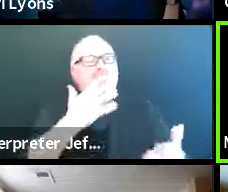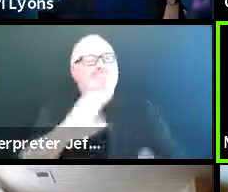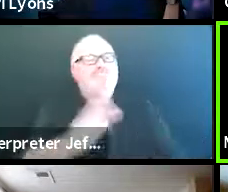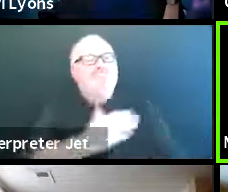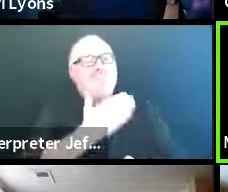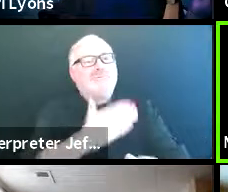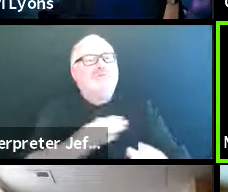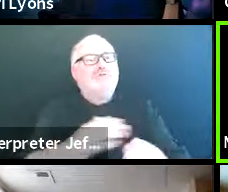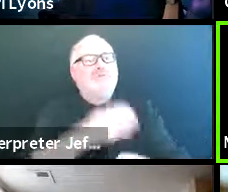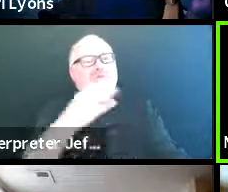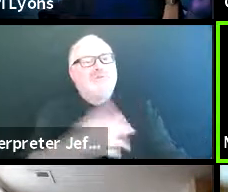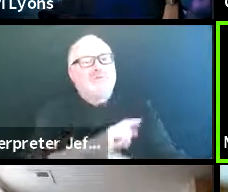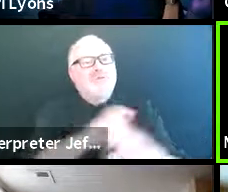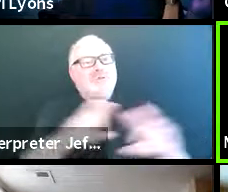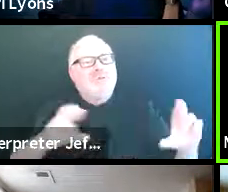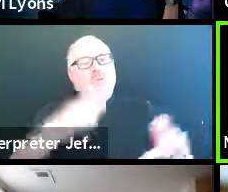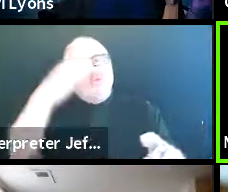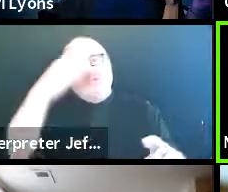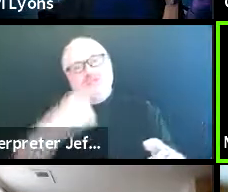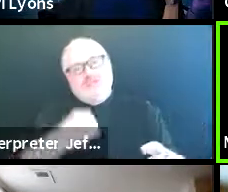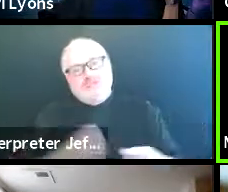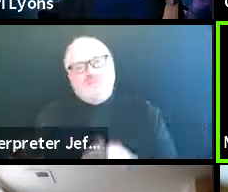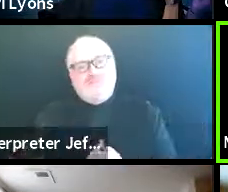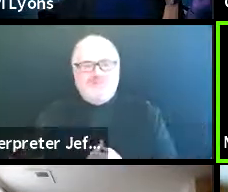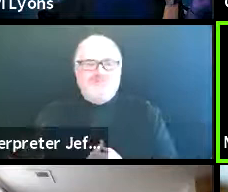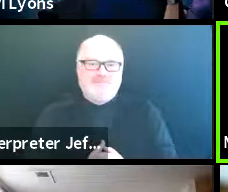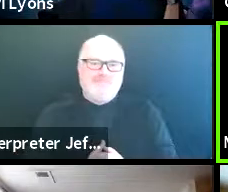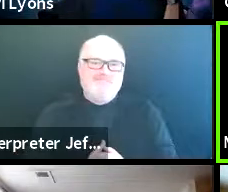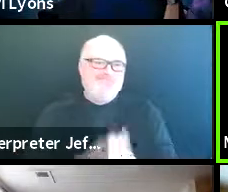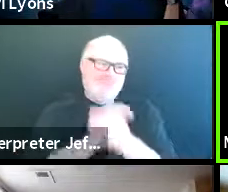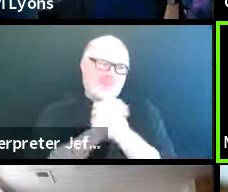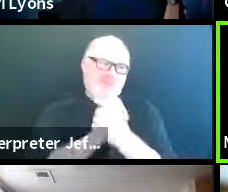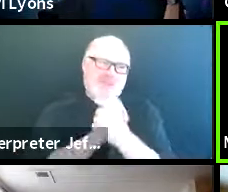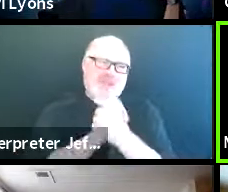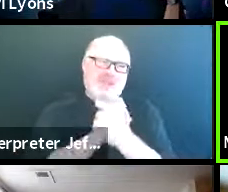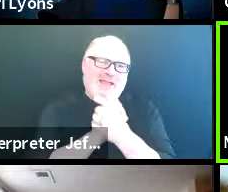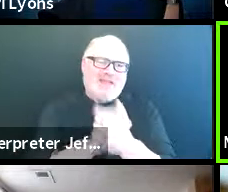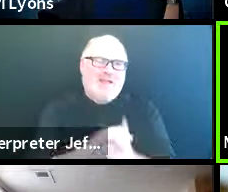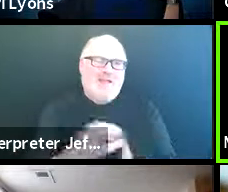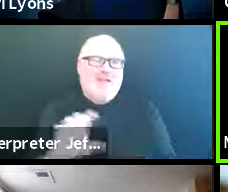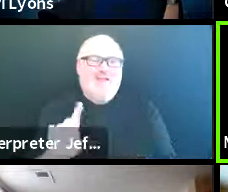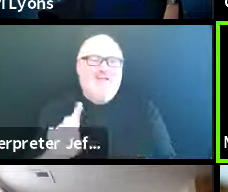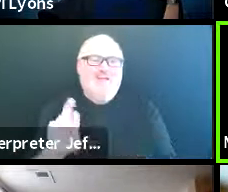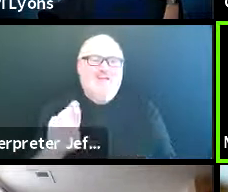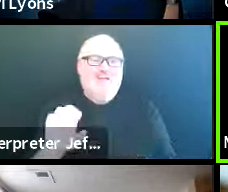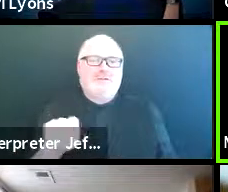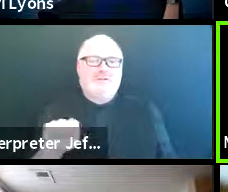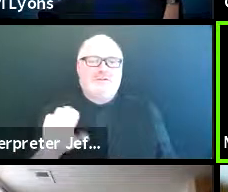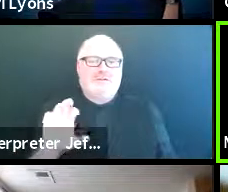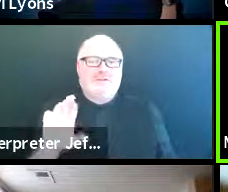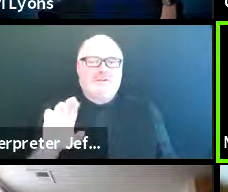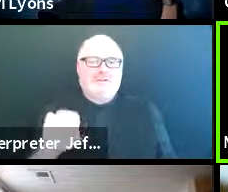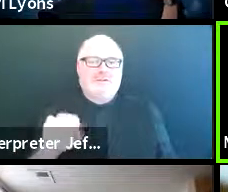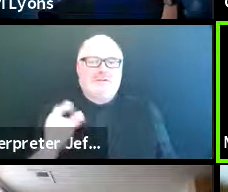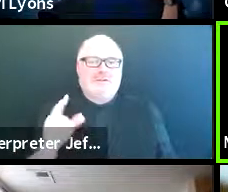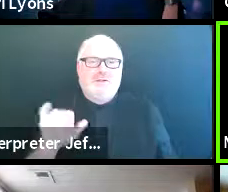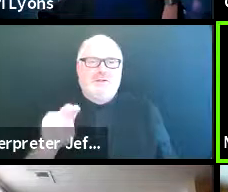your nighttime adventures. So congratulations, Dr. Scroggins. We're very proud of you.